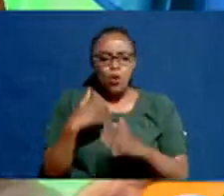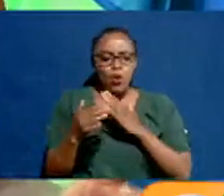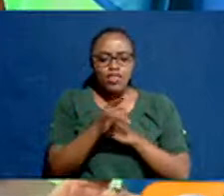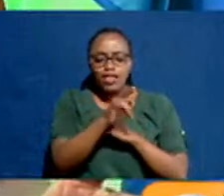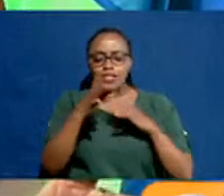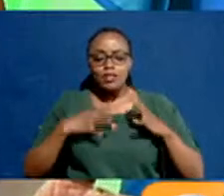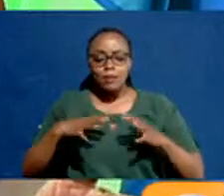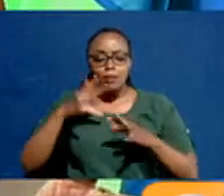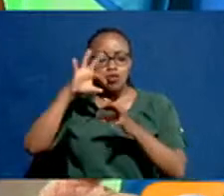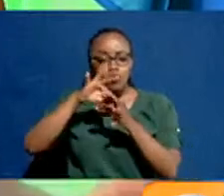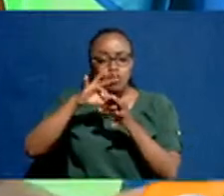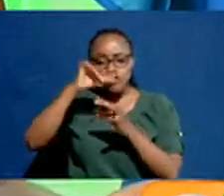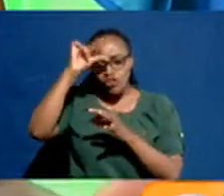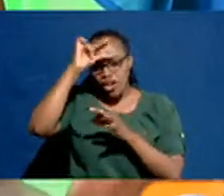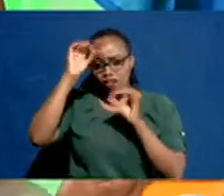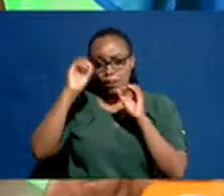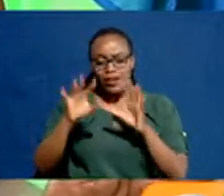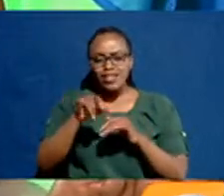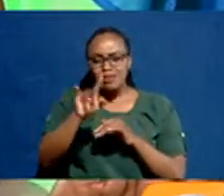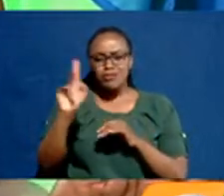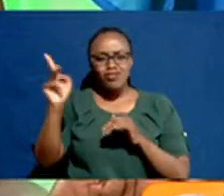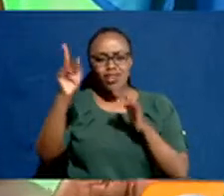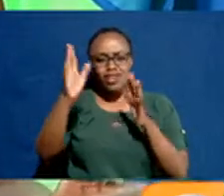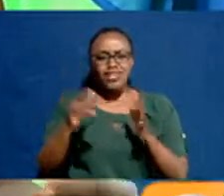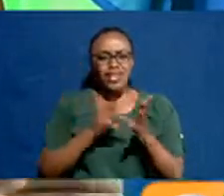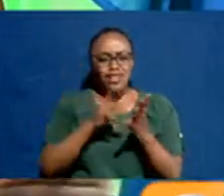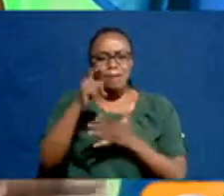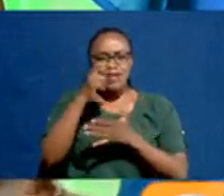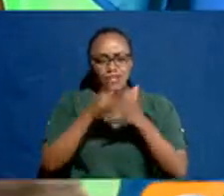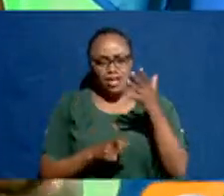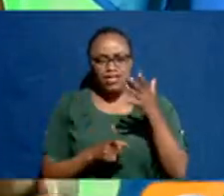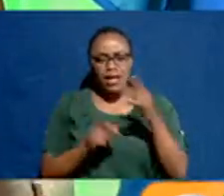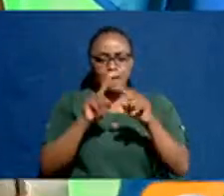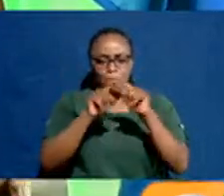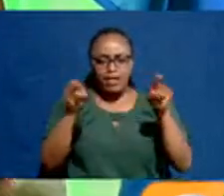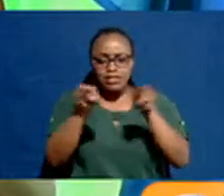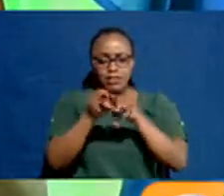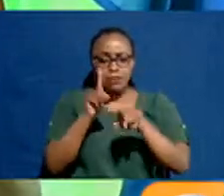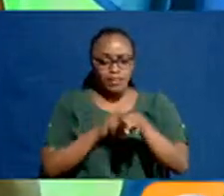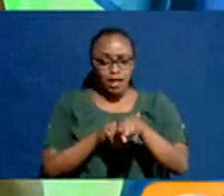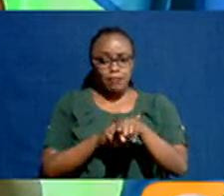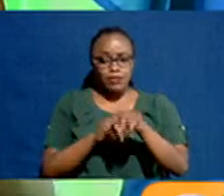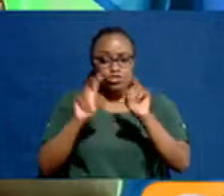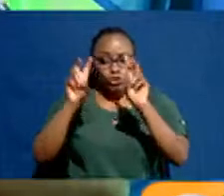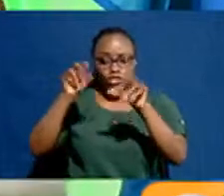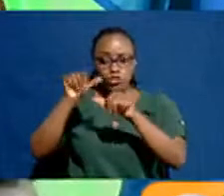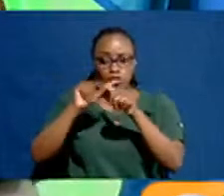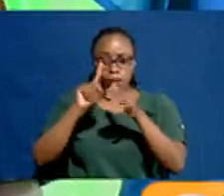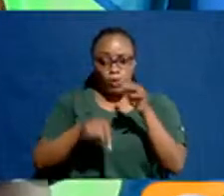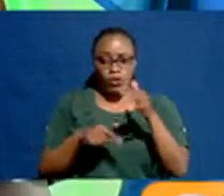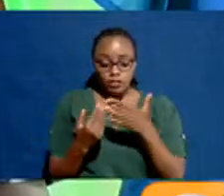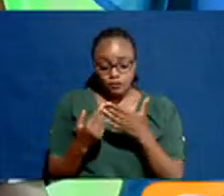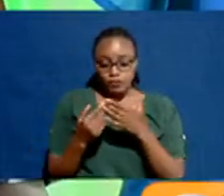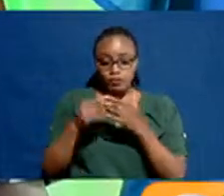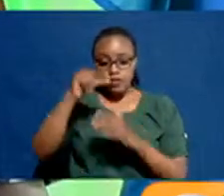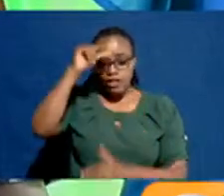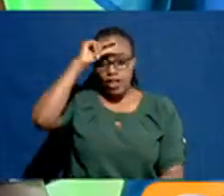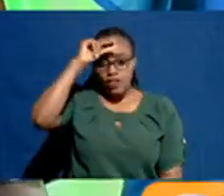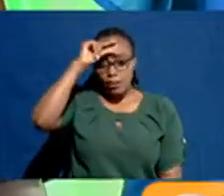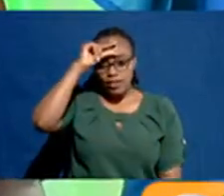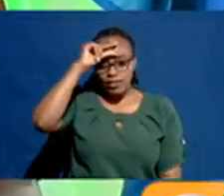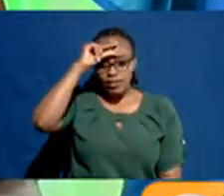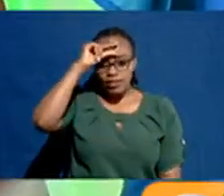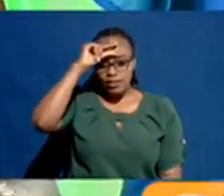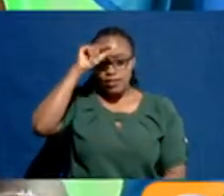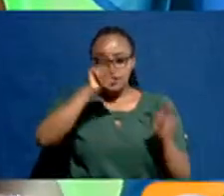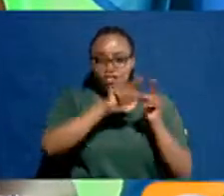people did not vote for us, they are Kenyans and they pay taxes. But when it comes to forming government,